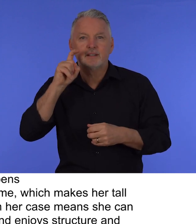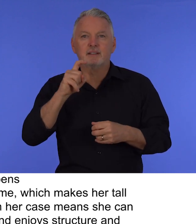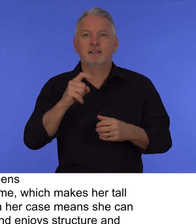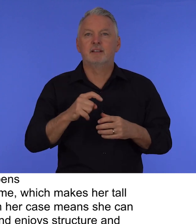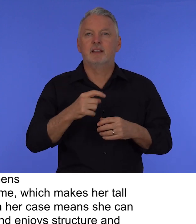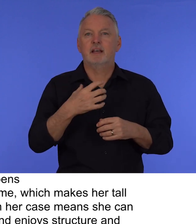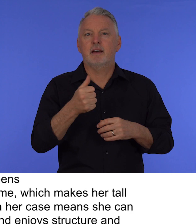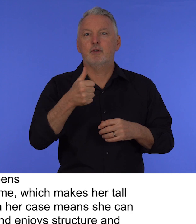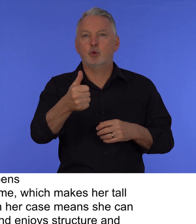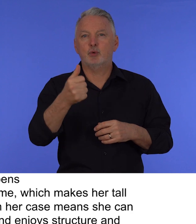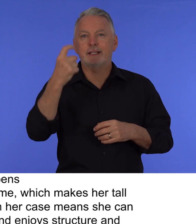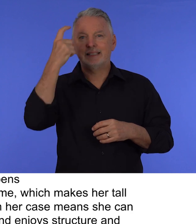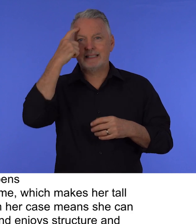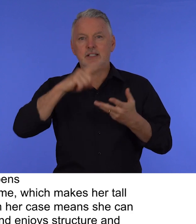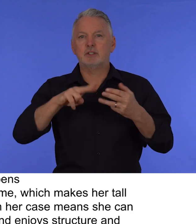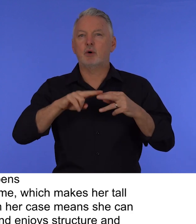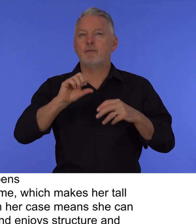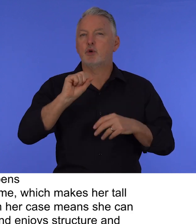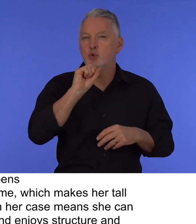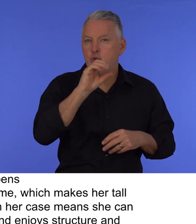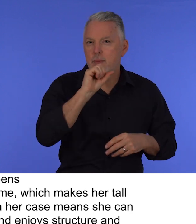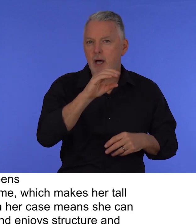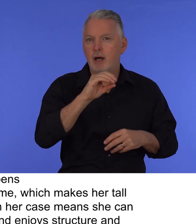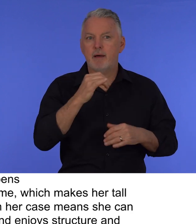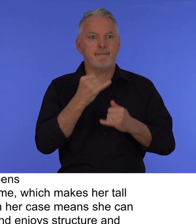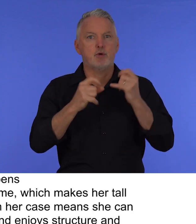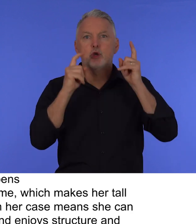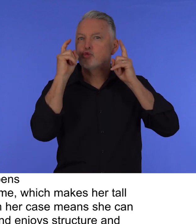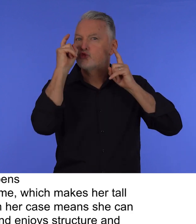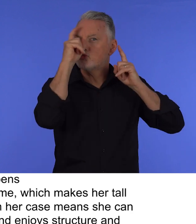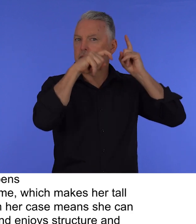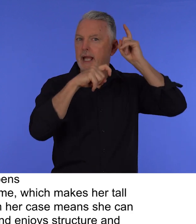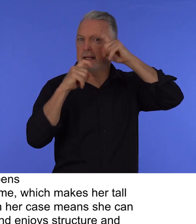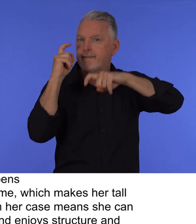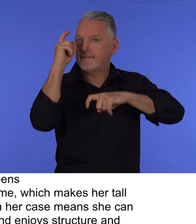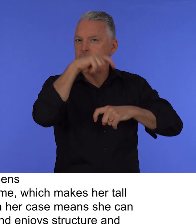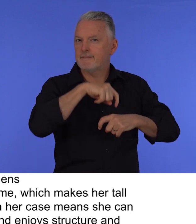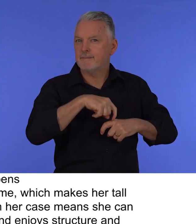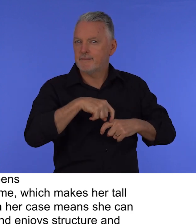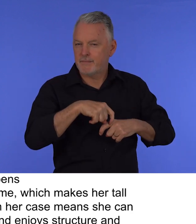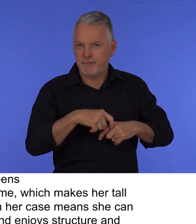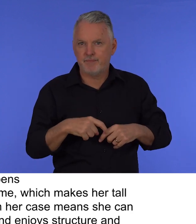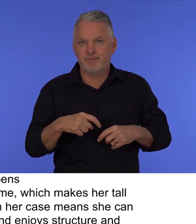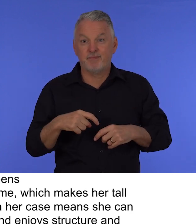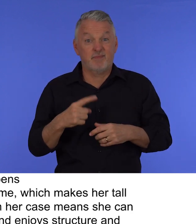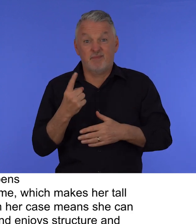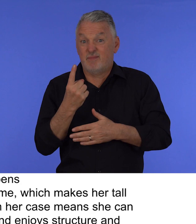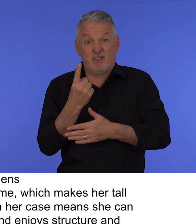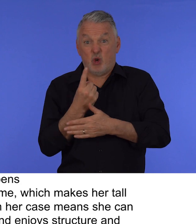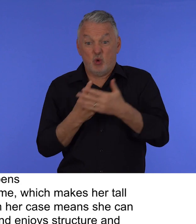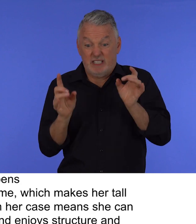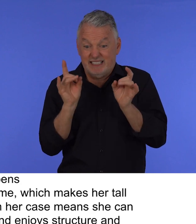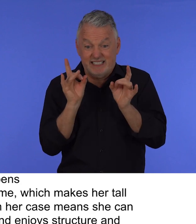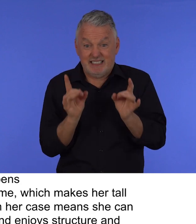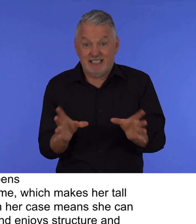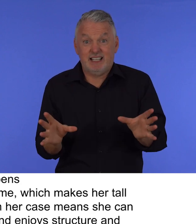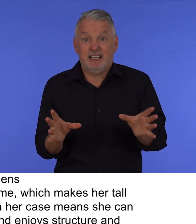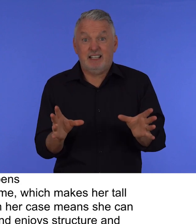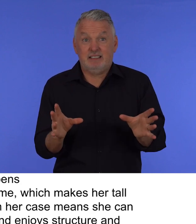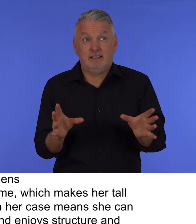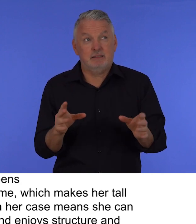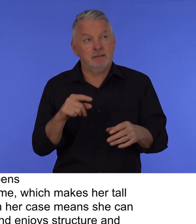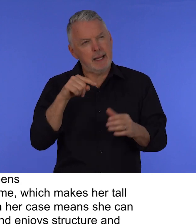and very fun, and has a good sense of humor, and she's extremely creative.